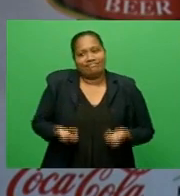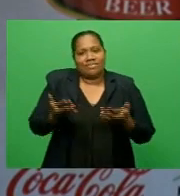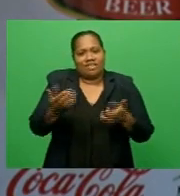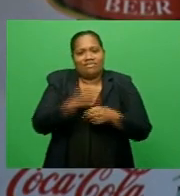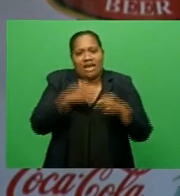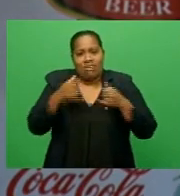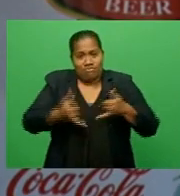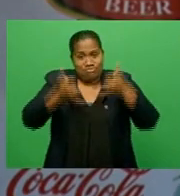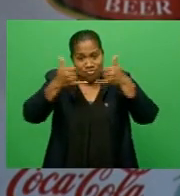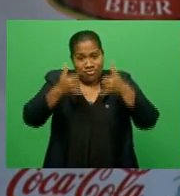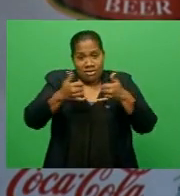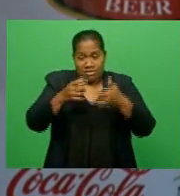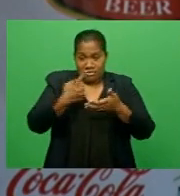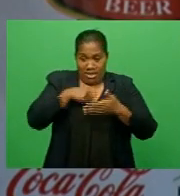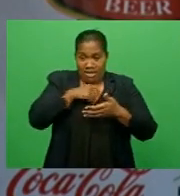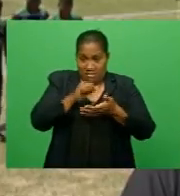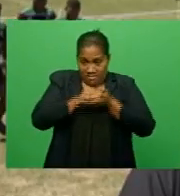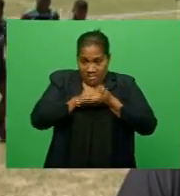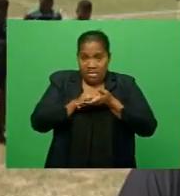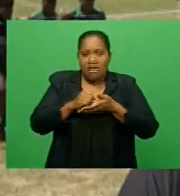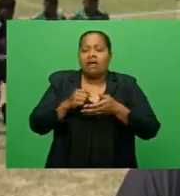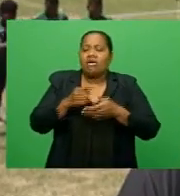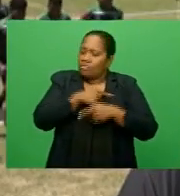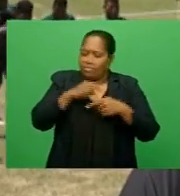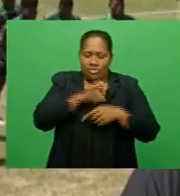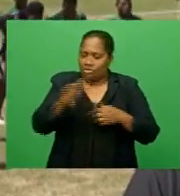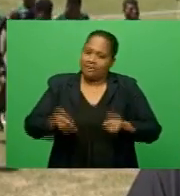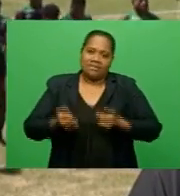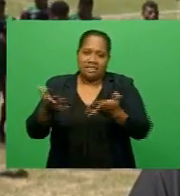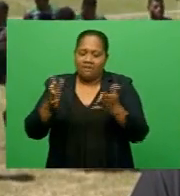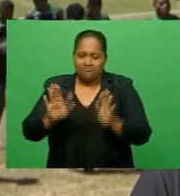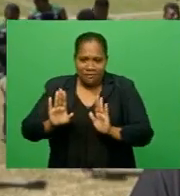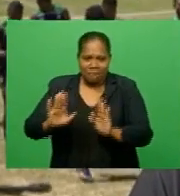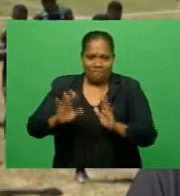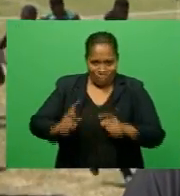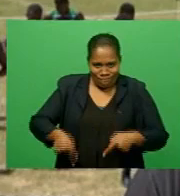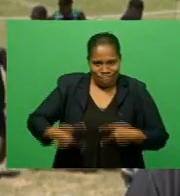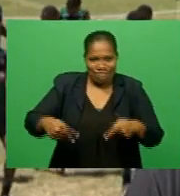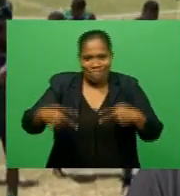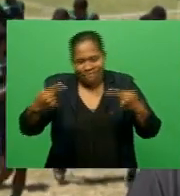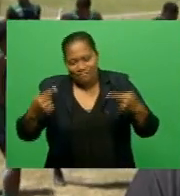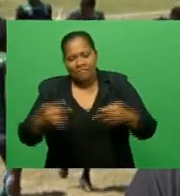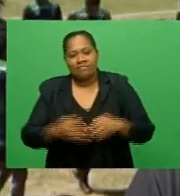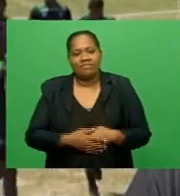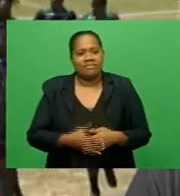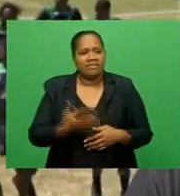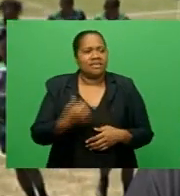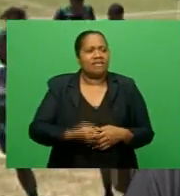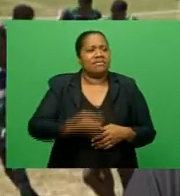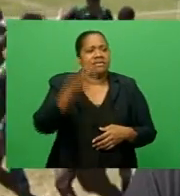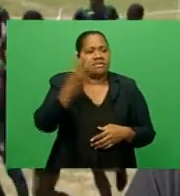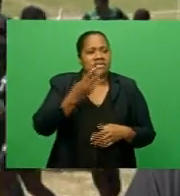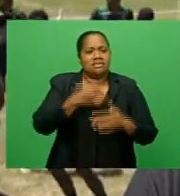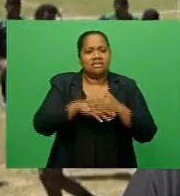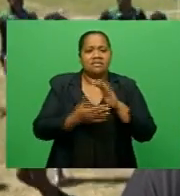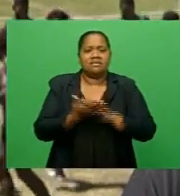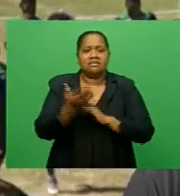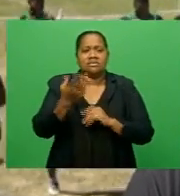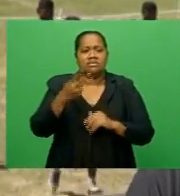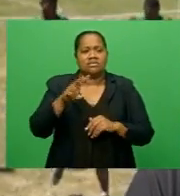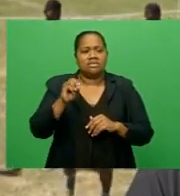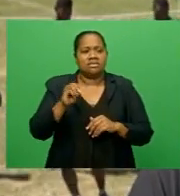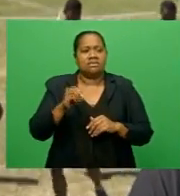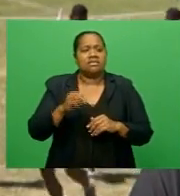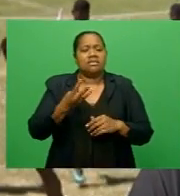easily. We'll give it with a good fight. There are 40 teams in the senior category, 30 in the under-20 category, 32